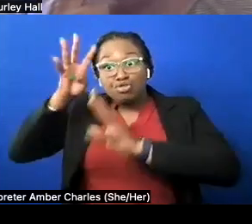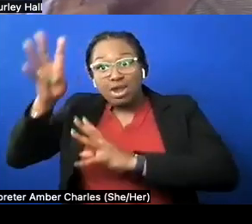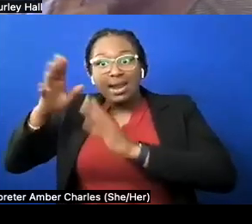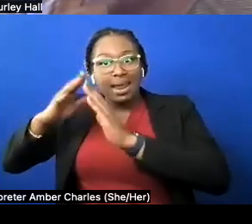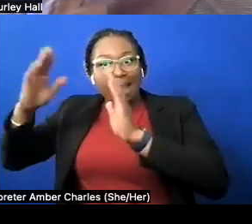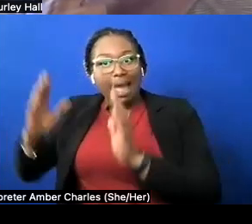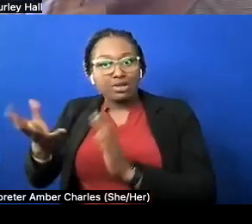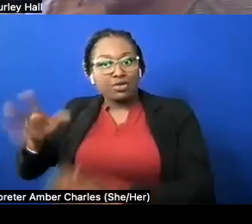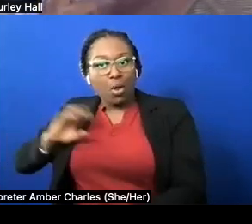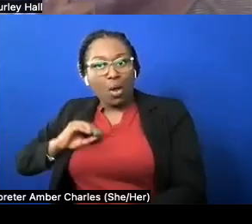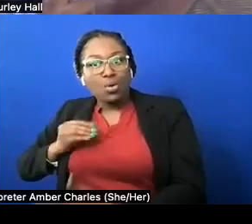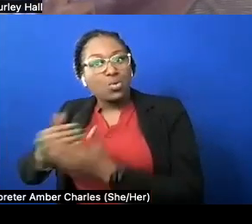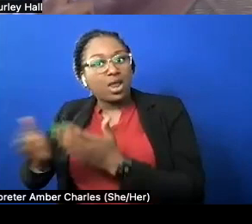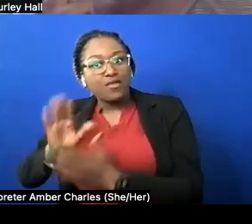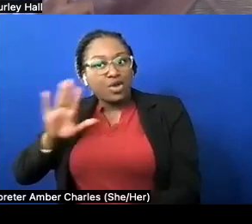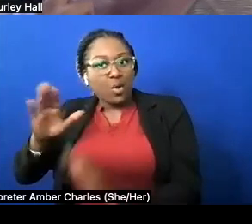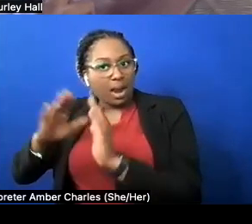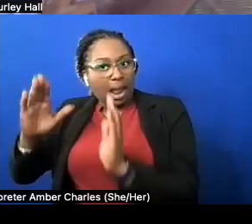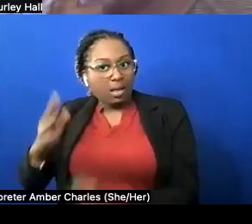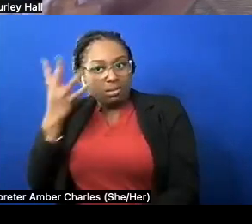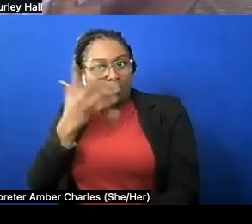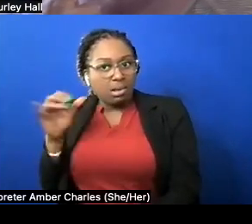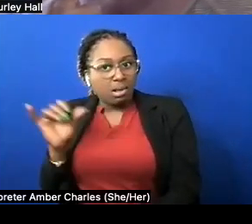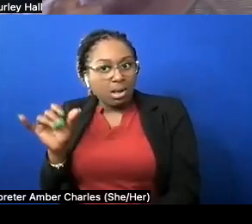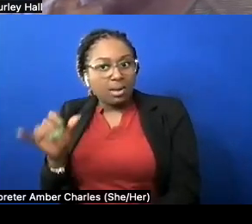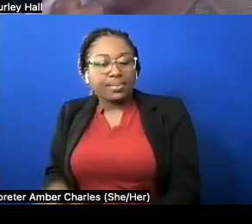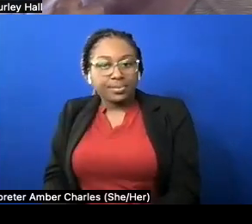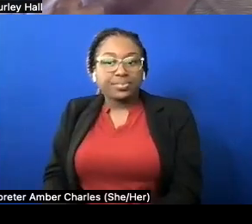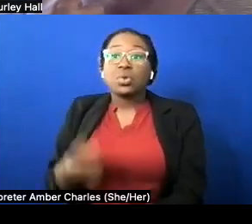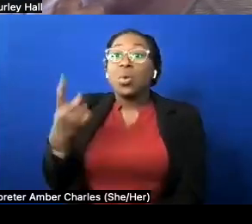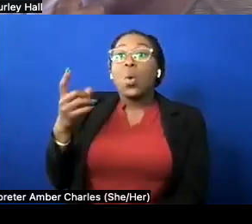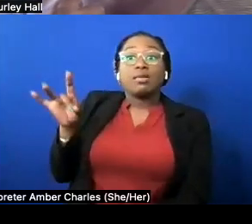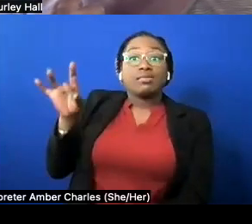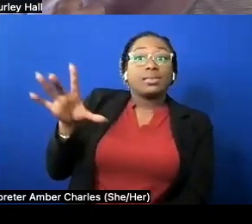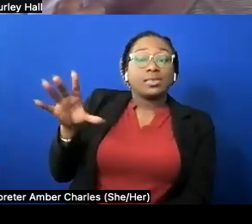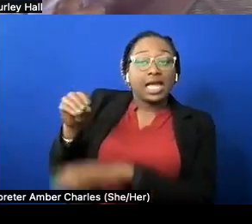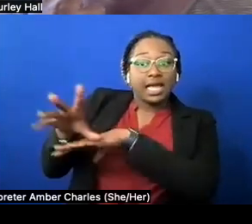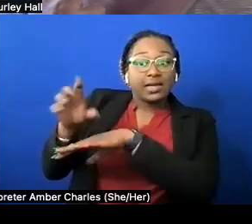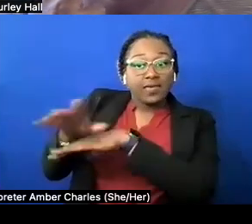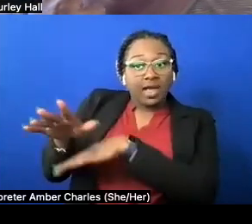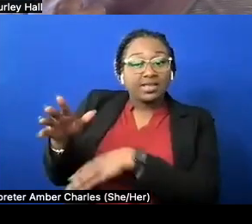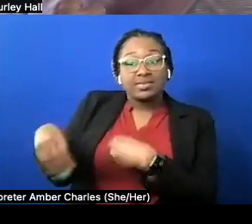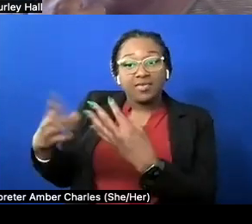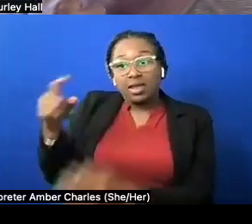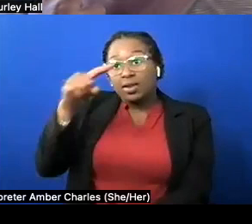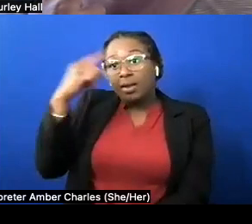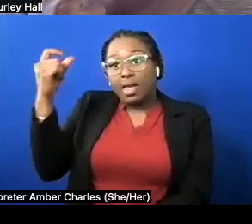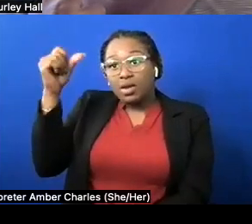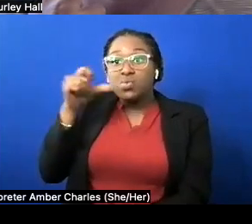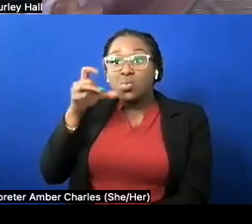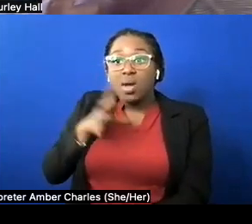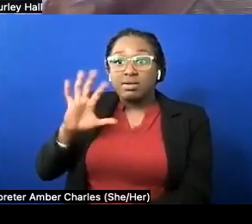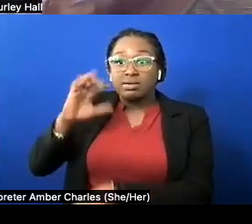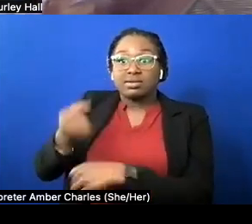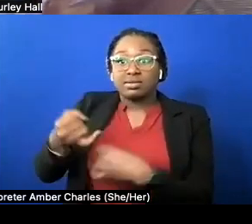own, you know, whatever your house is, the one advice that I would give to people, you know, Black women who are out there setting those